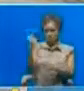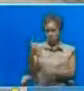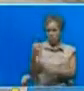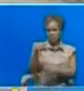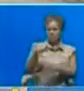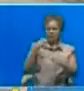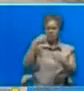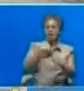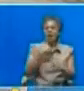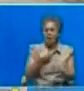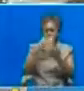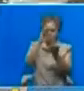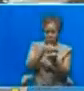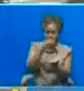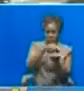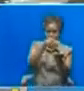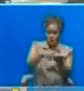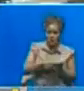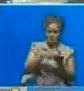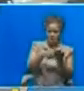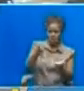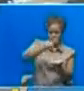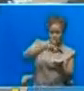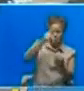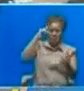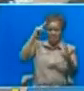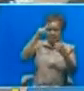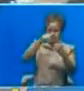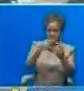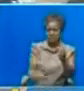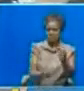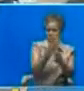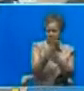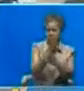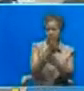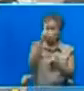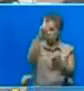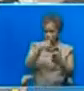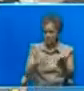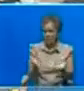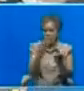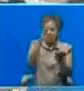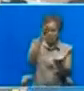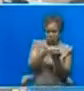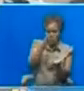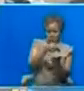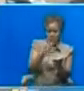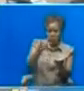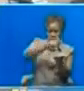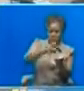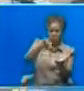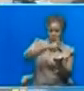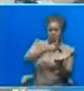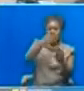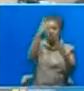charm offensive to bring down interest rates. The purpose of setting the bank reference rate is to help reduce interest rates by making the